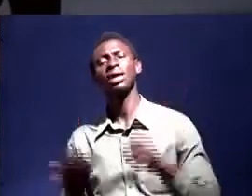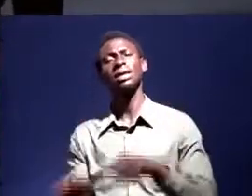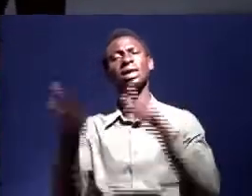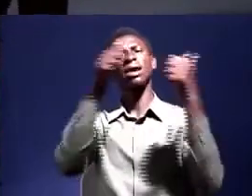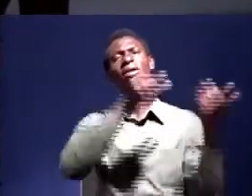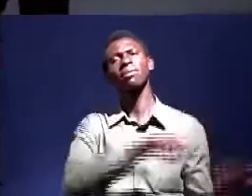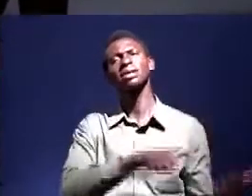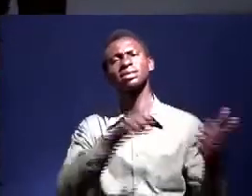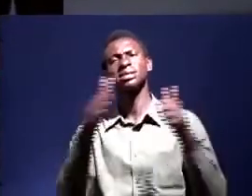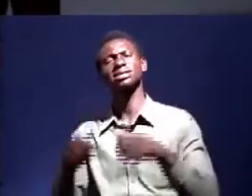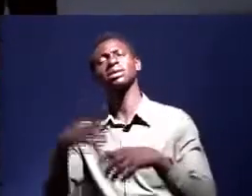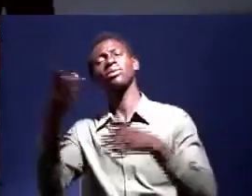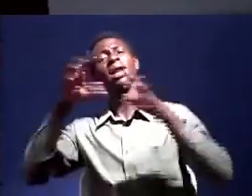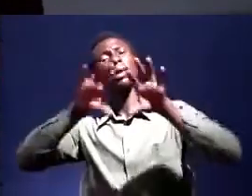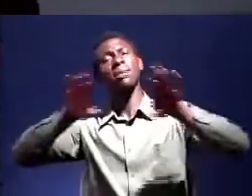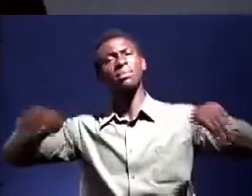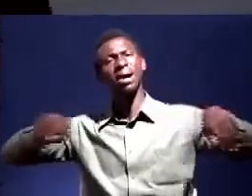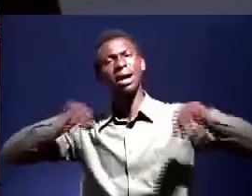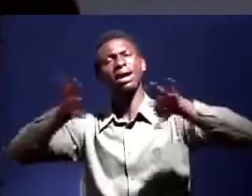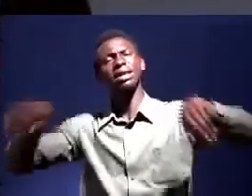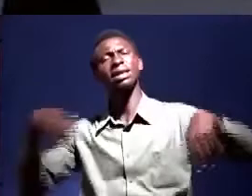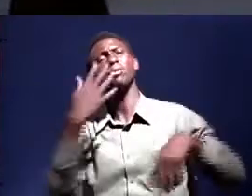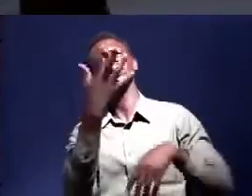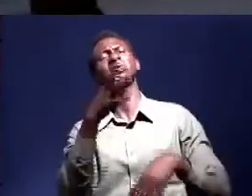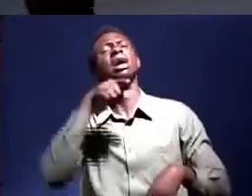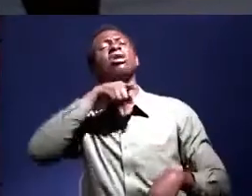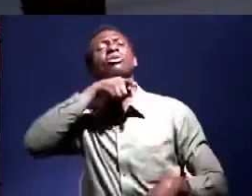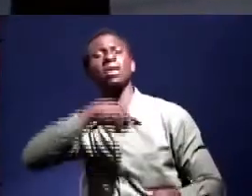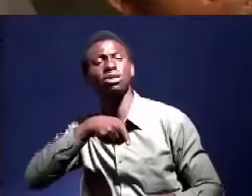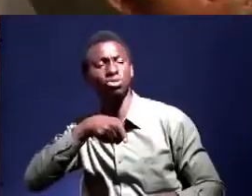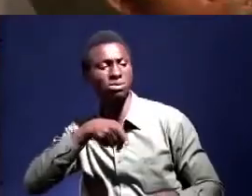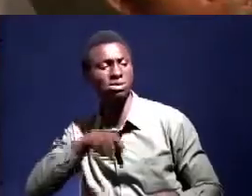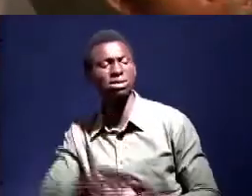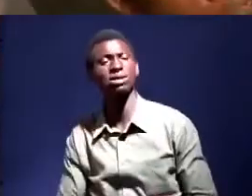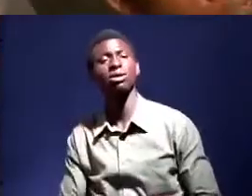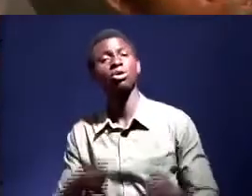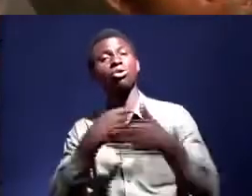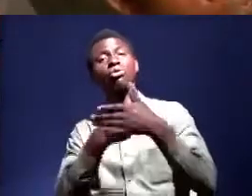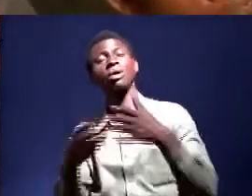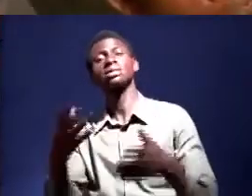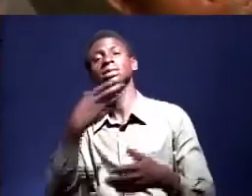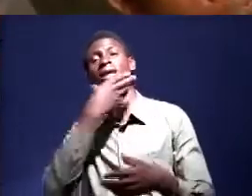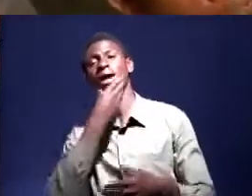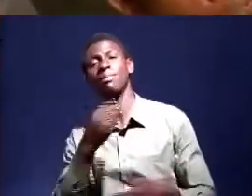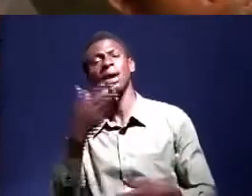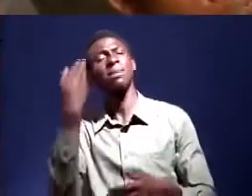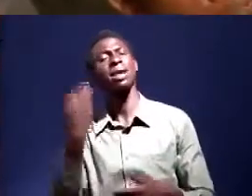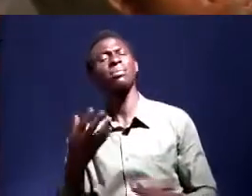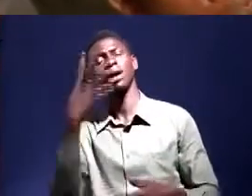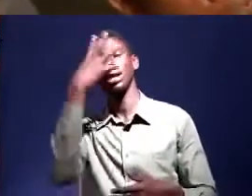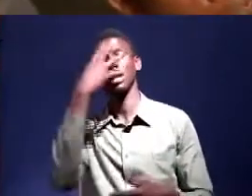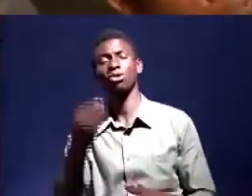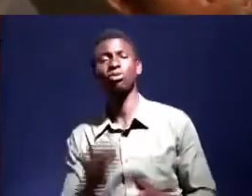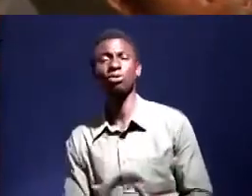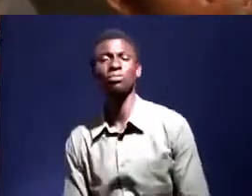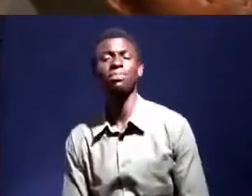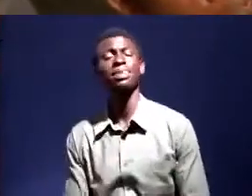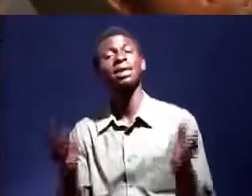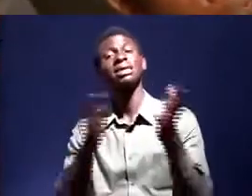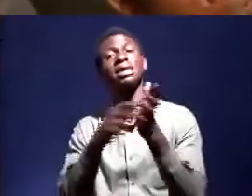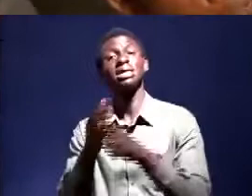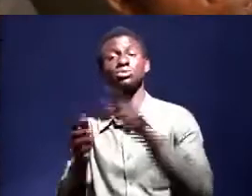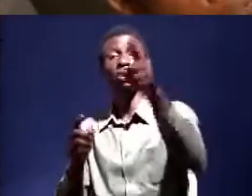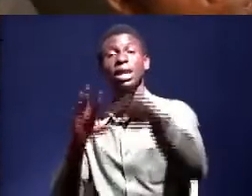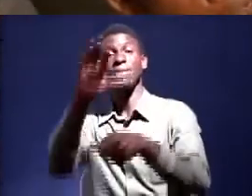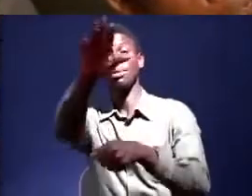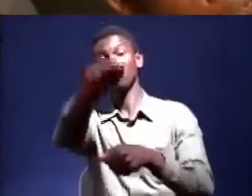wale mabaharia watano wa Kirusi kwa jina la Baba na Mwana na Roho Mtakatifu. When Jesus calls you, Yesu anapokuita,